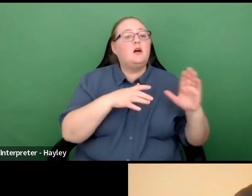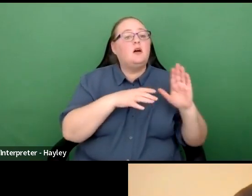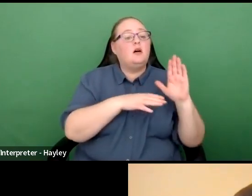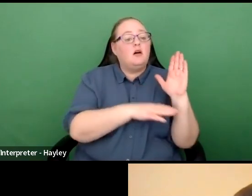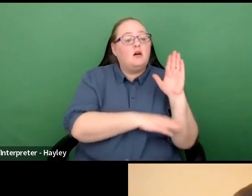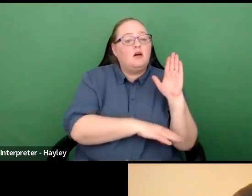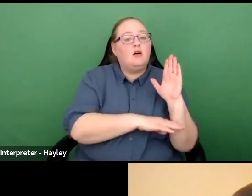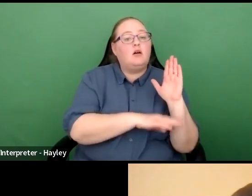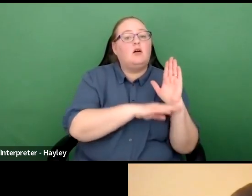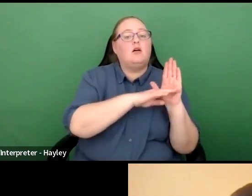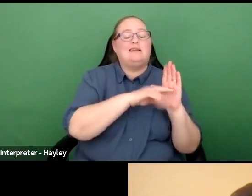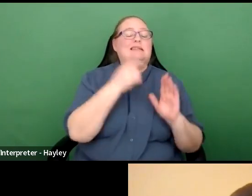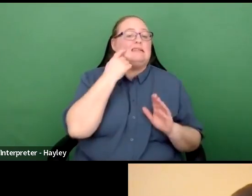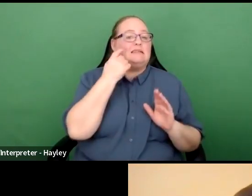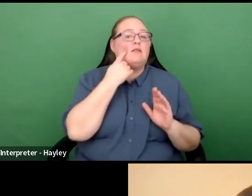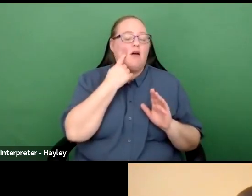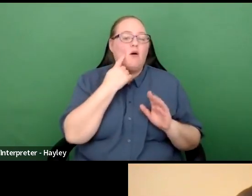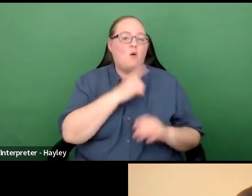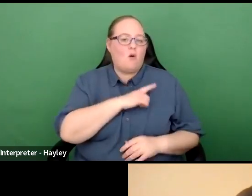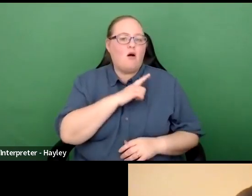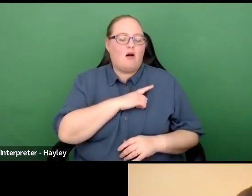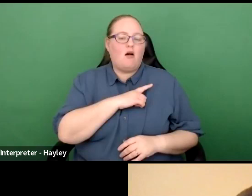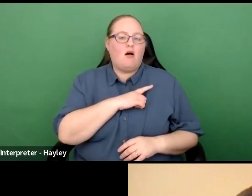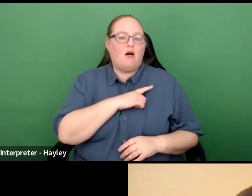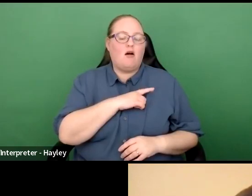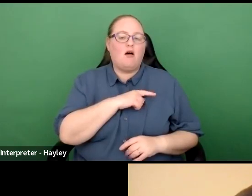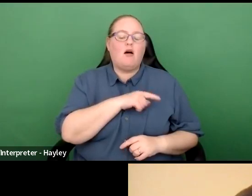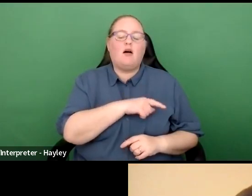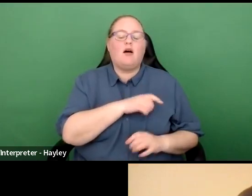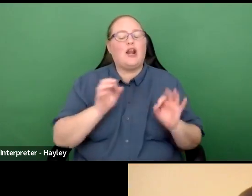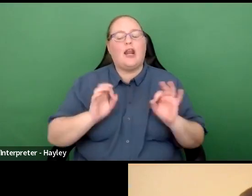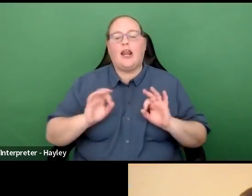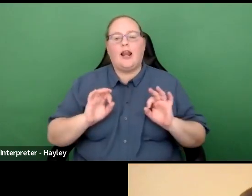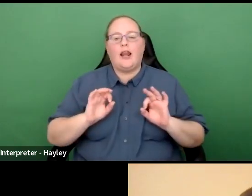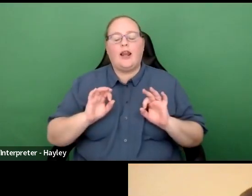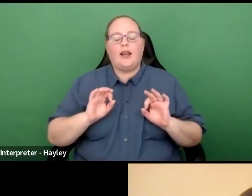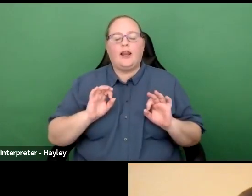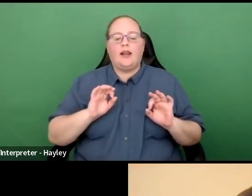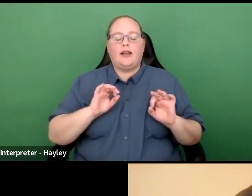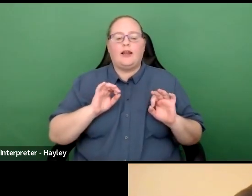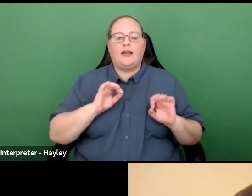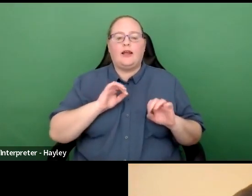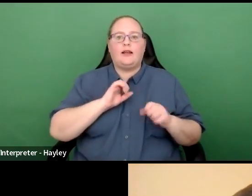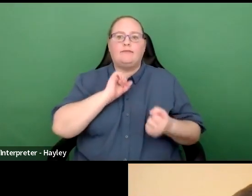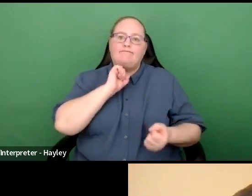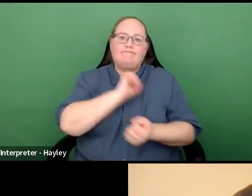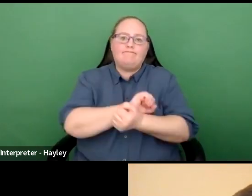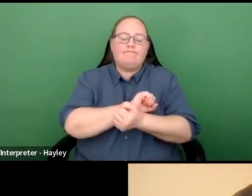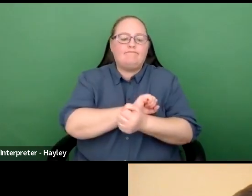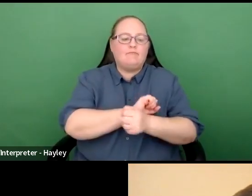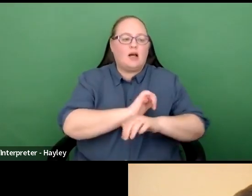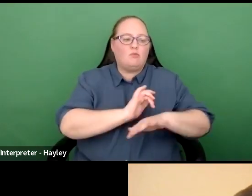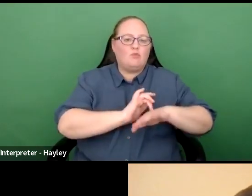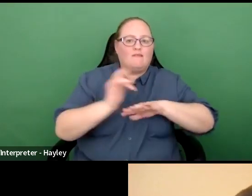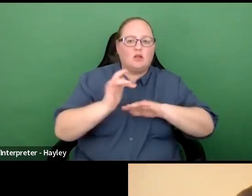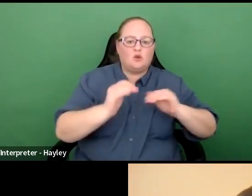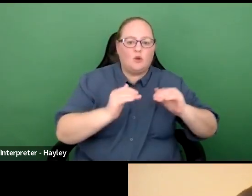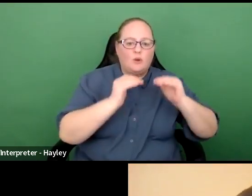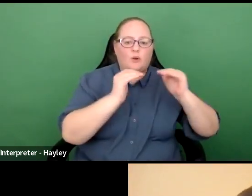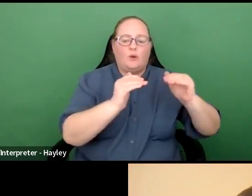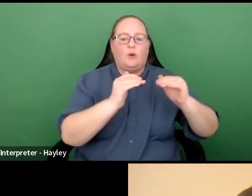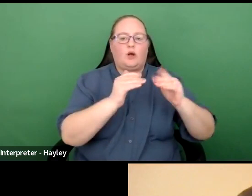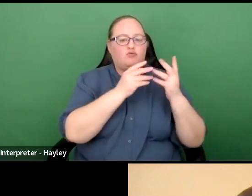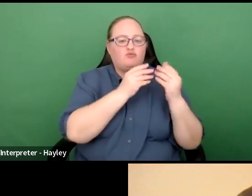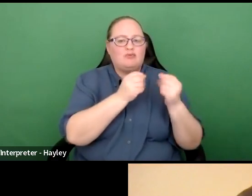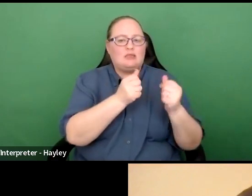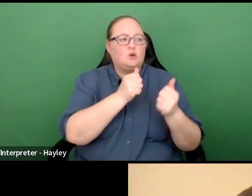social ladder because they didn't have the trappings of professional sort of pedigree or resources